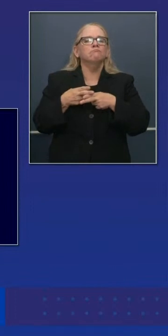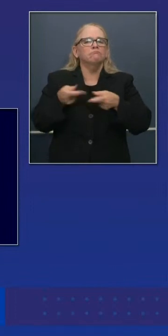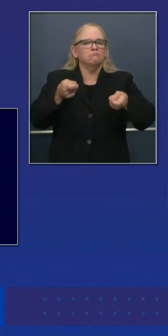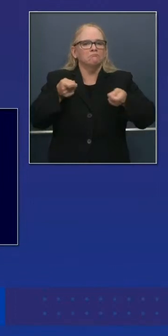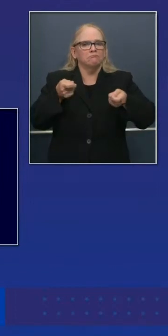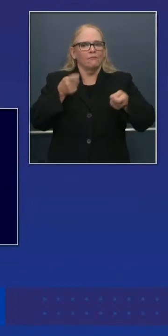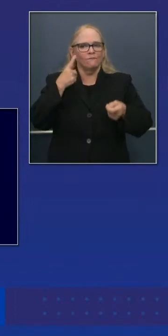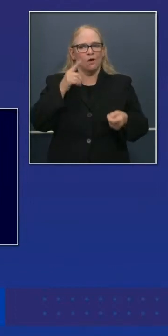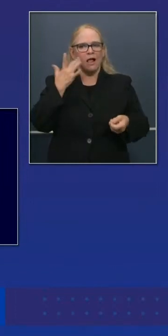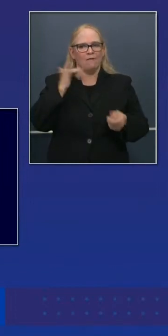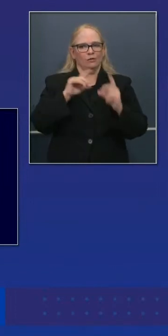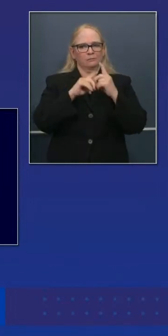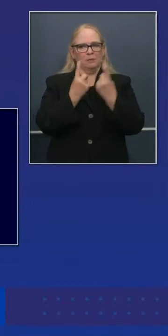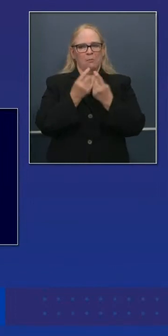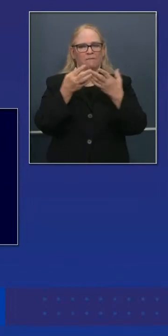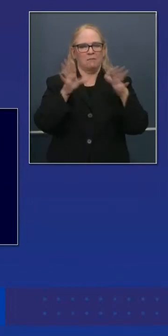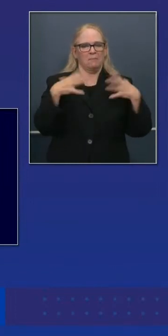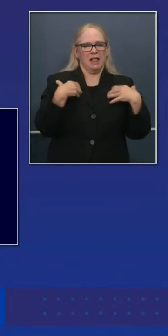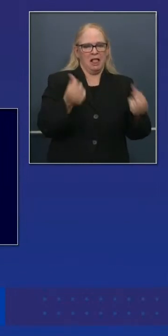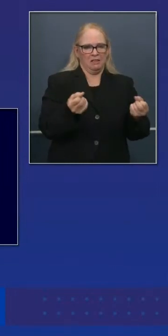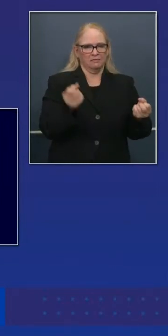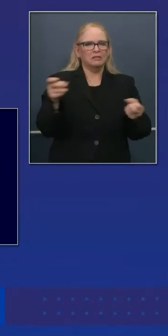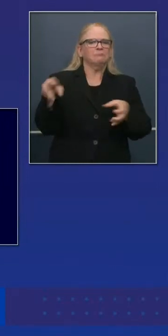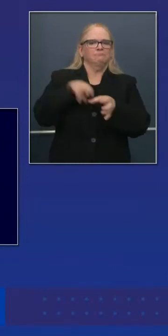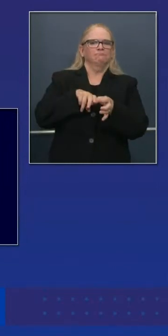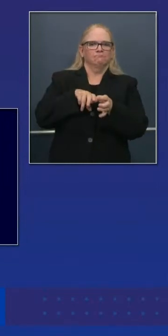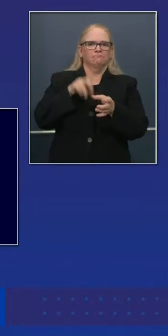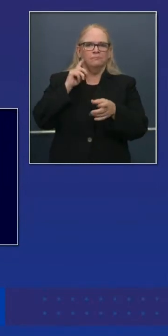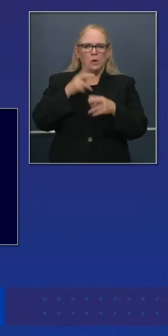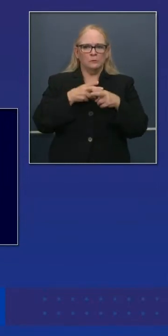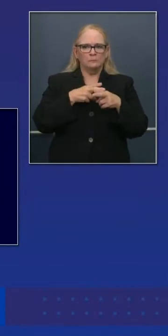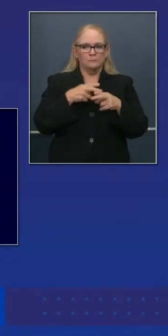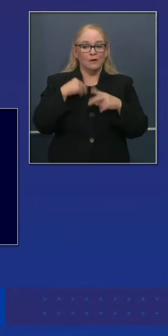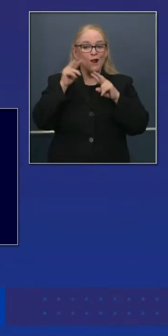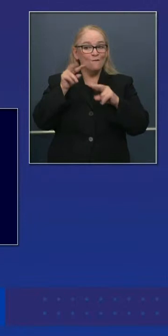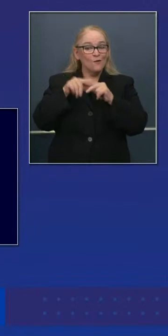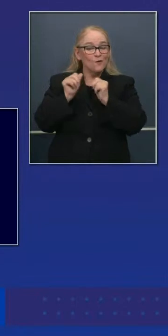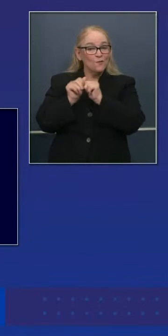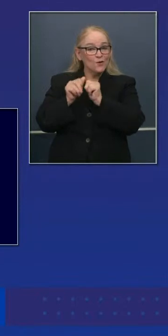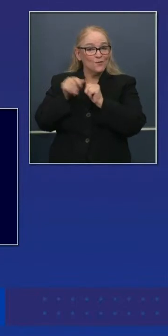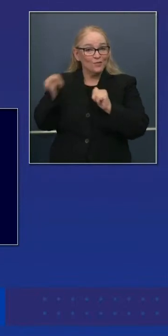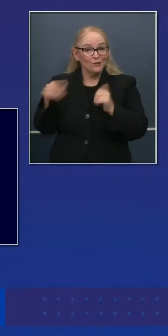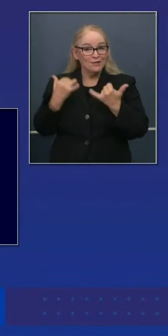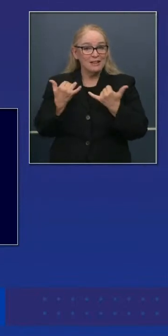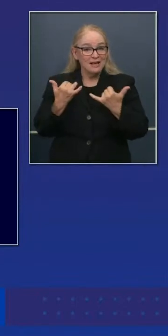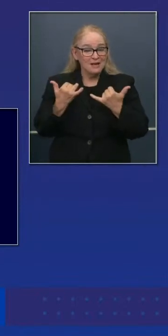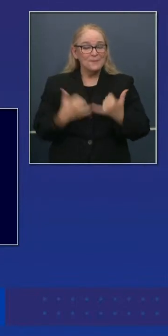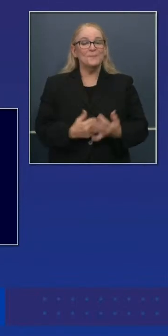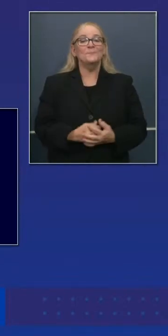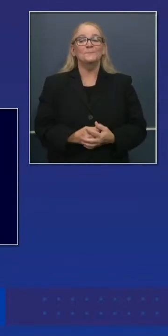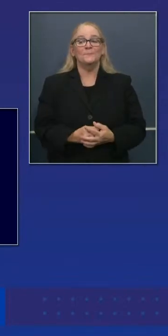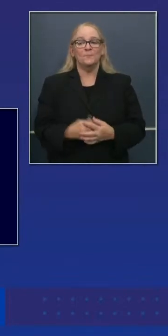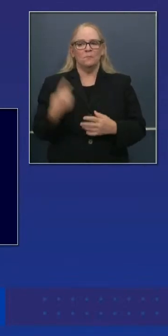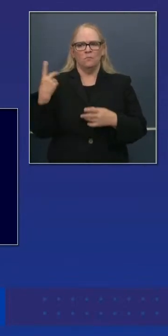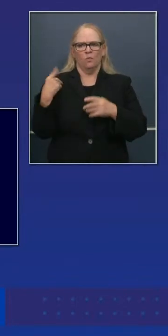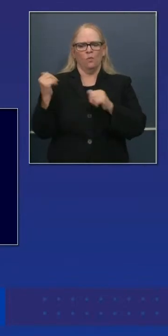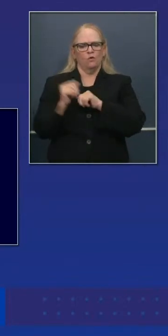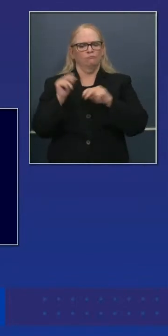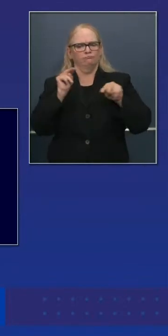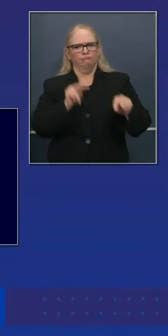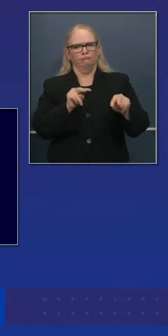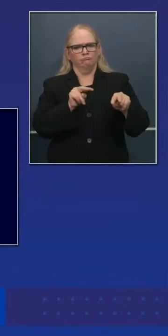Department of Public Health. I look forward to working with her on all of these hard issues, important issues, and to